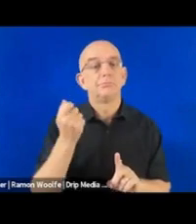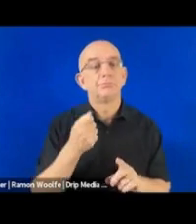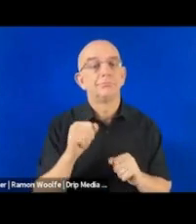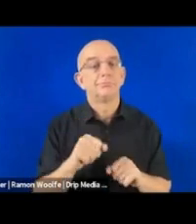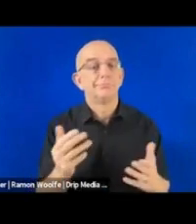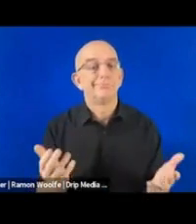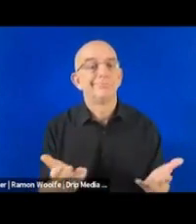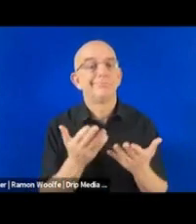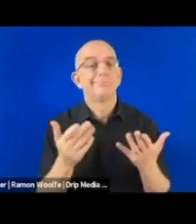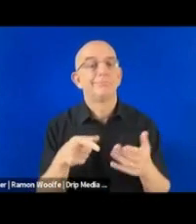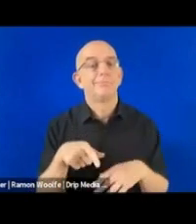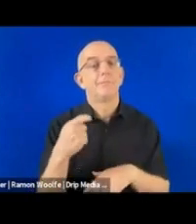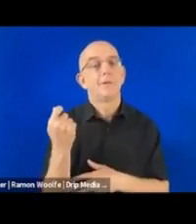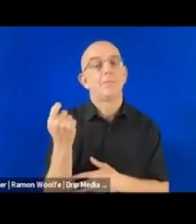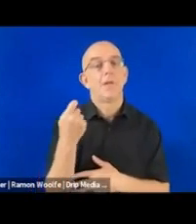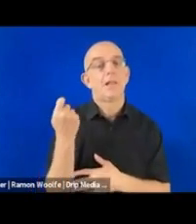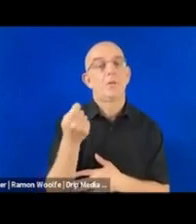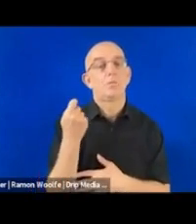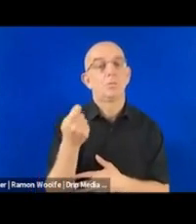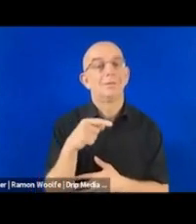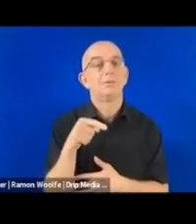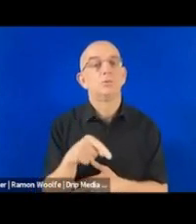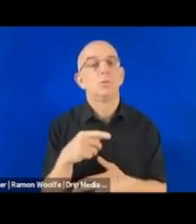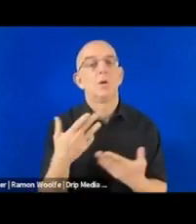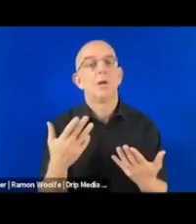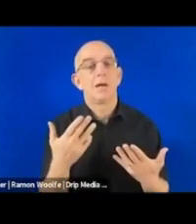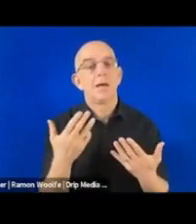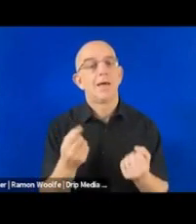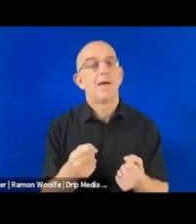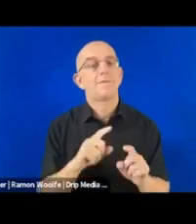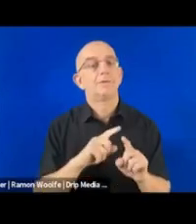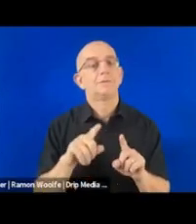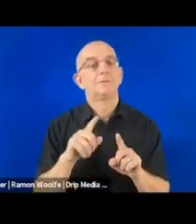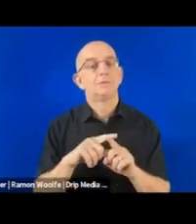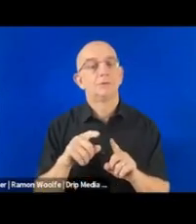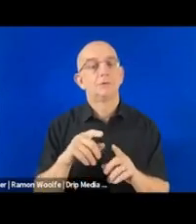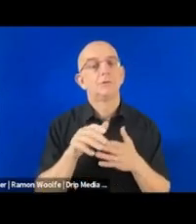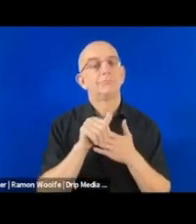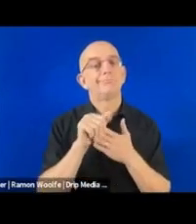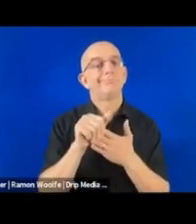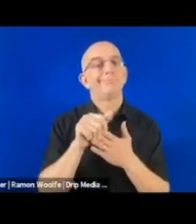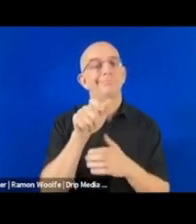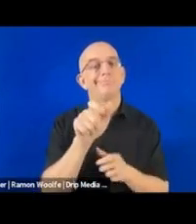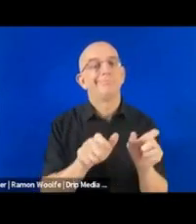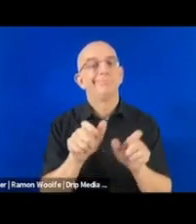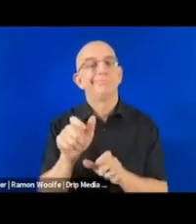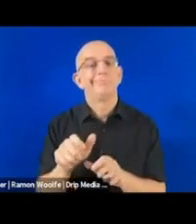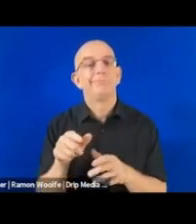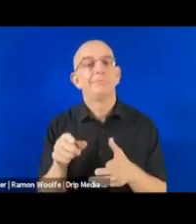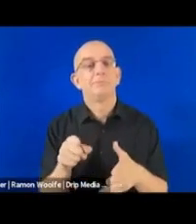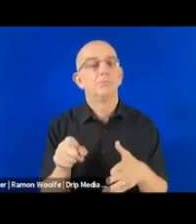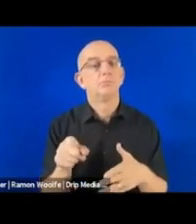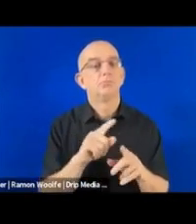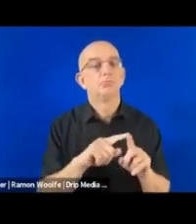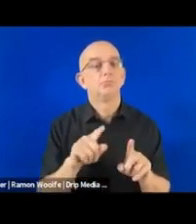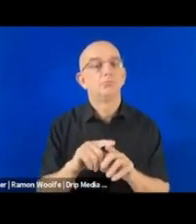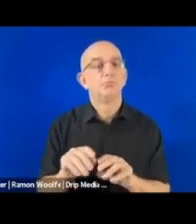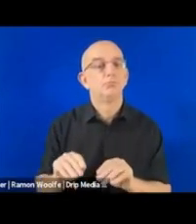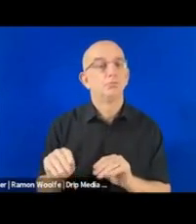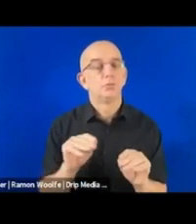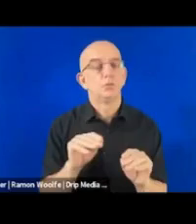this rollout of training was important to build capacity of social protection in